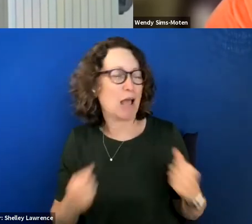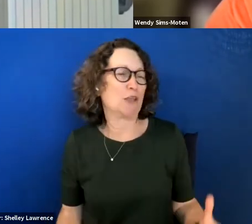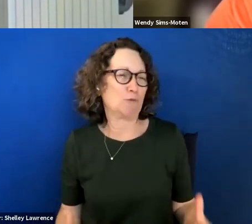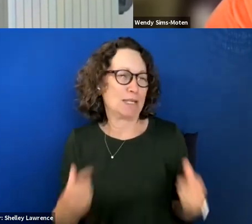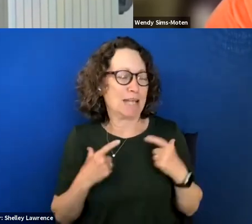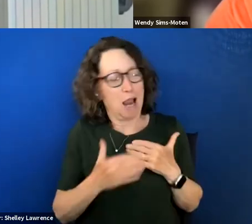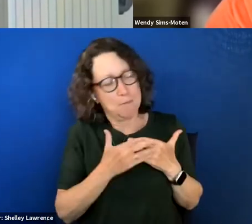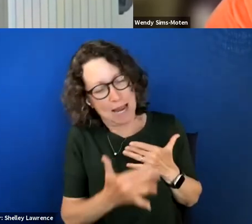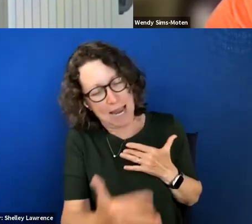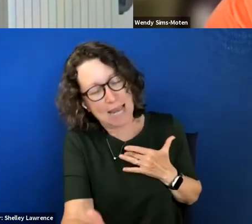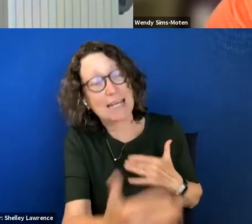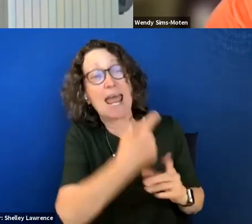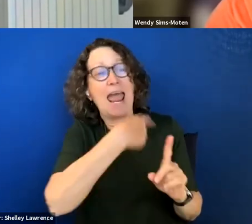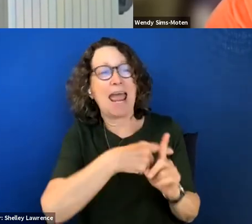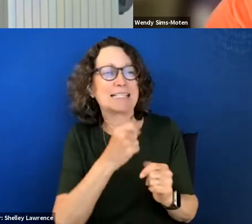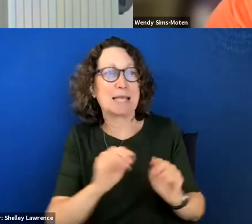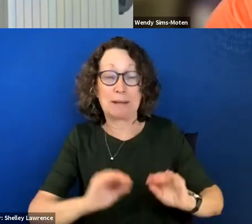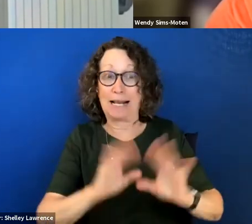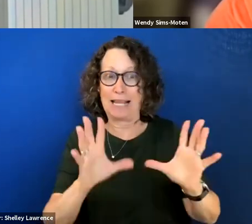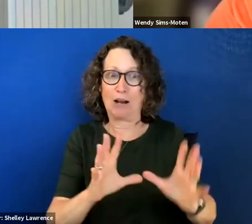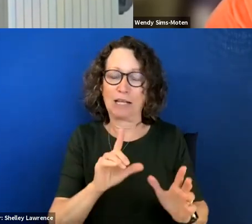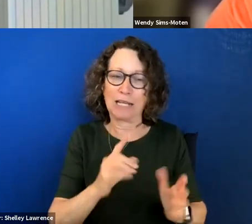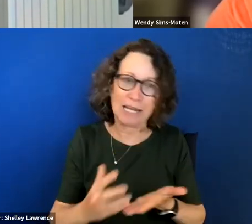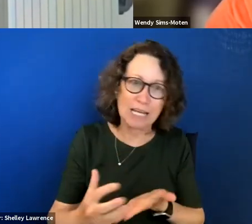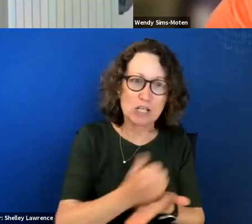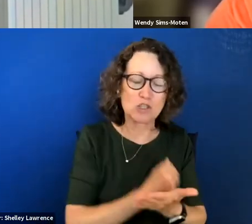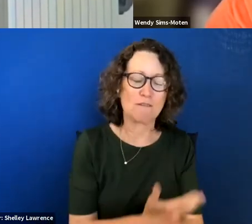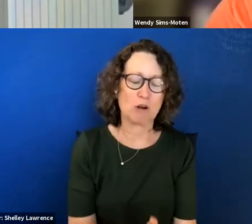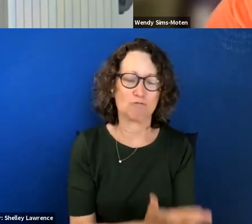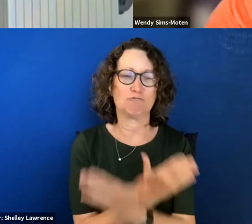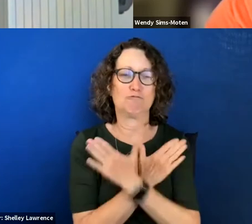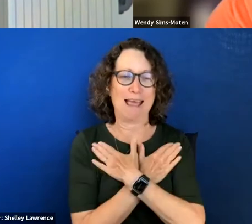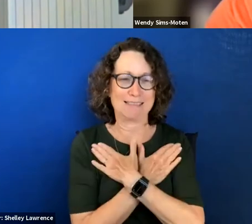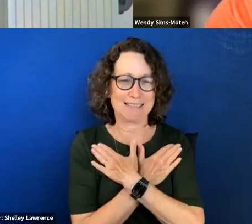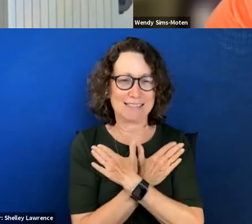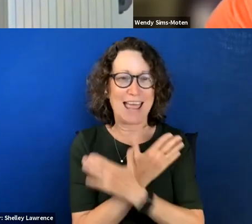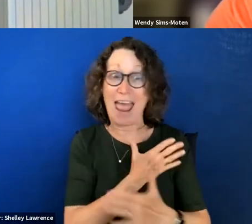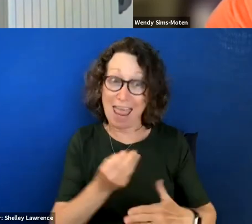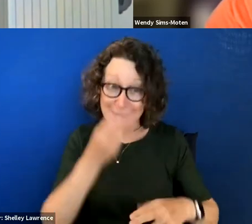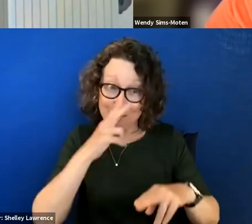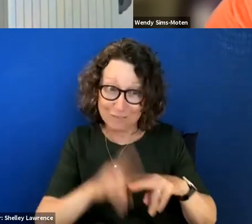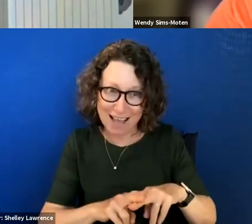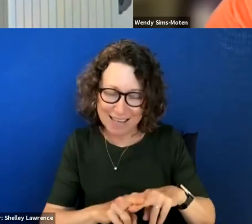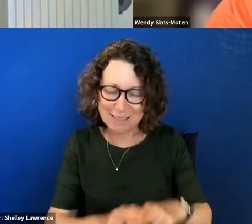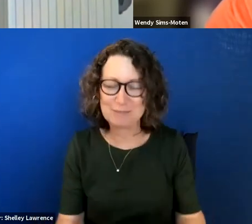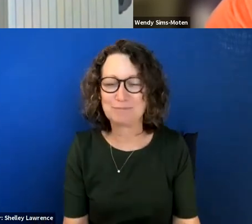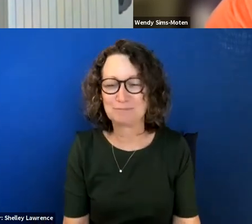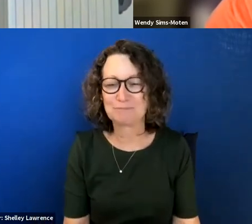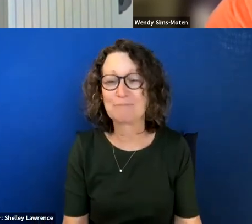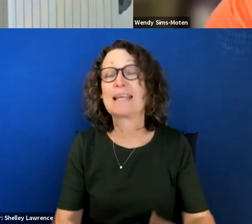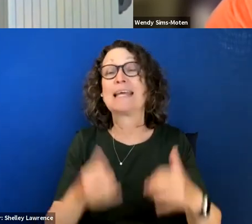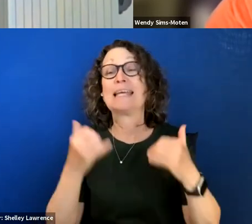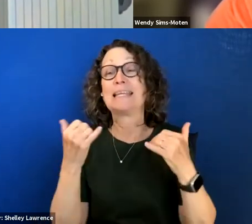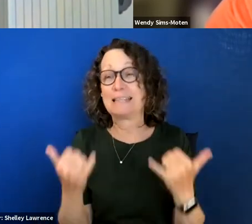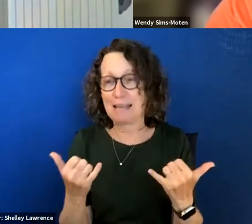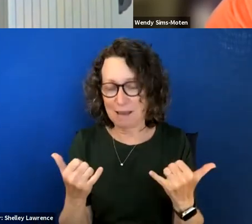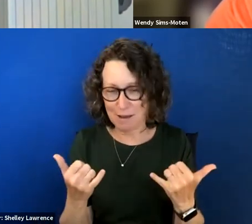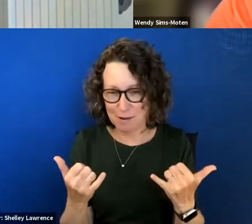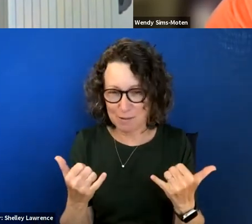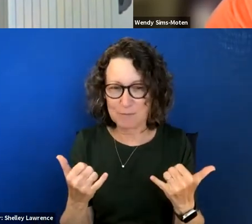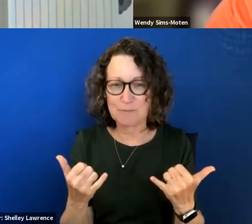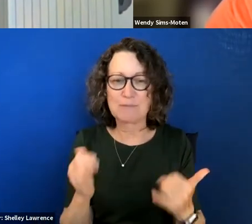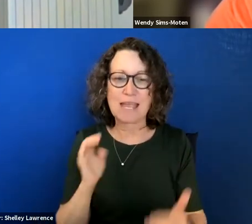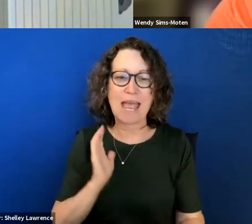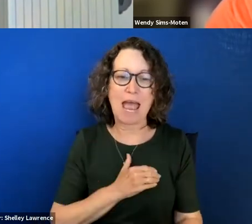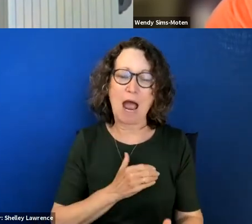retirement, as well as some clearly well-deserved rest and fun. At this time, it is